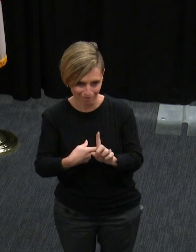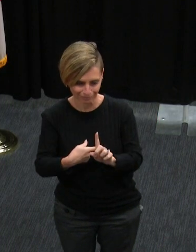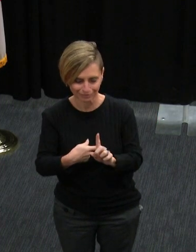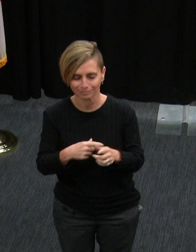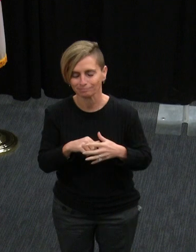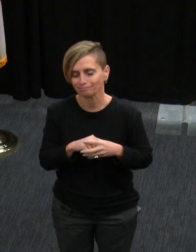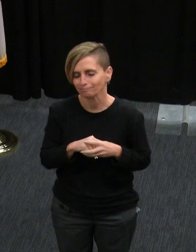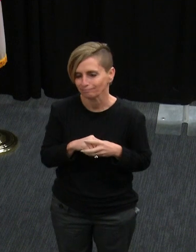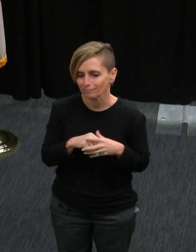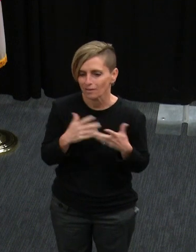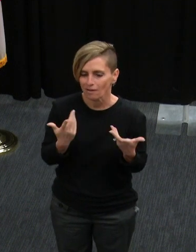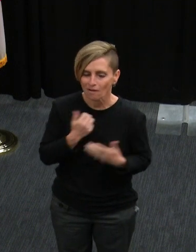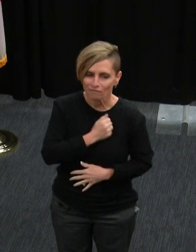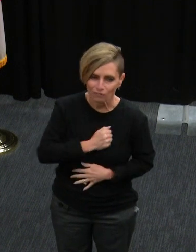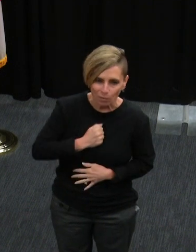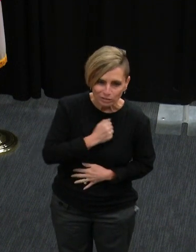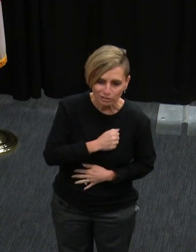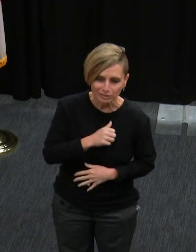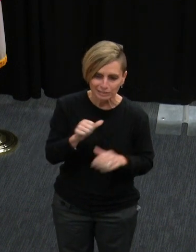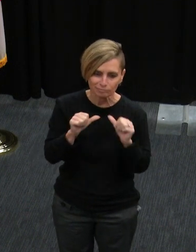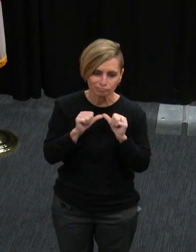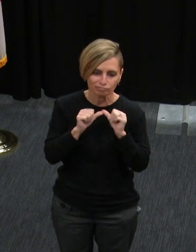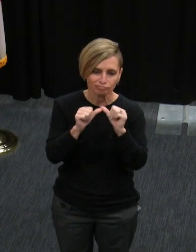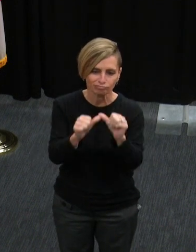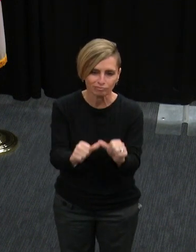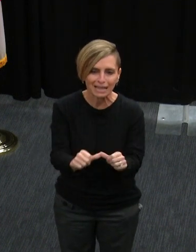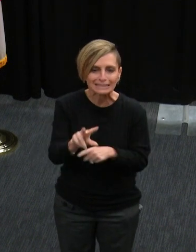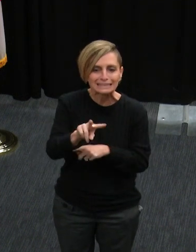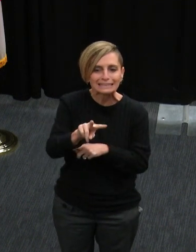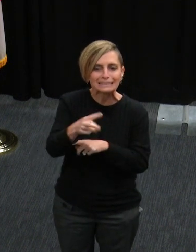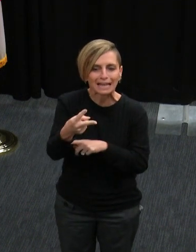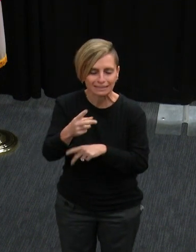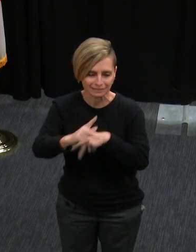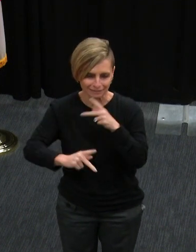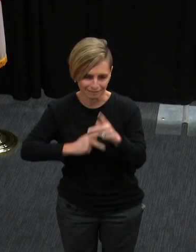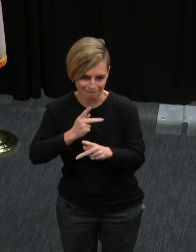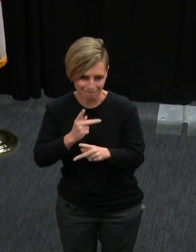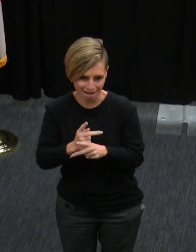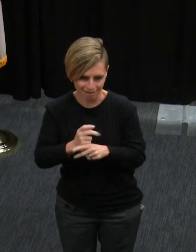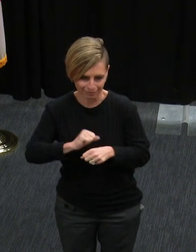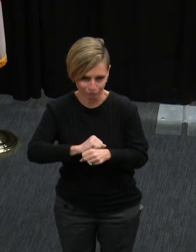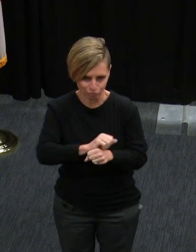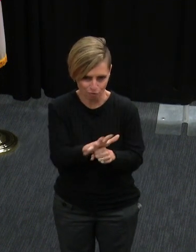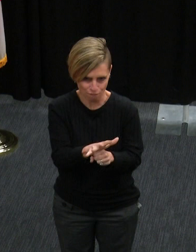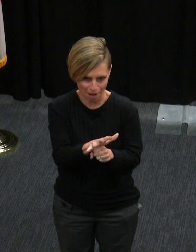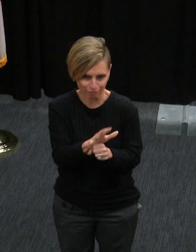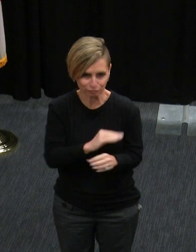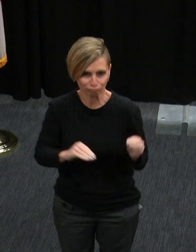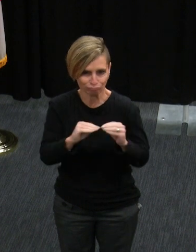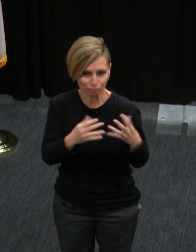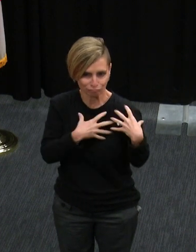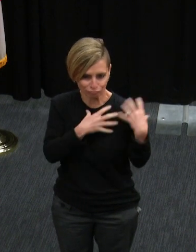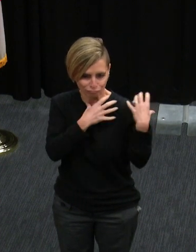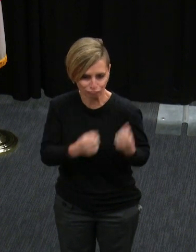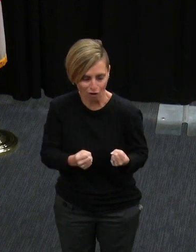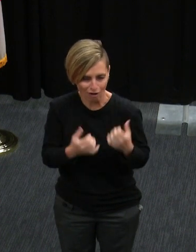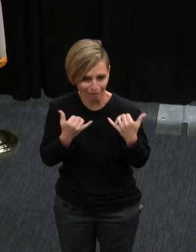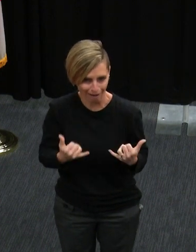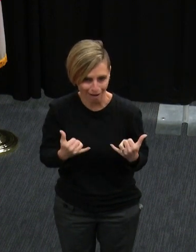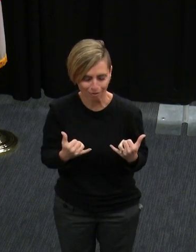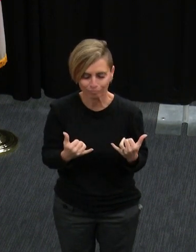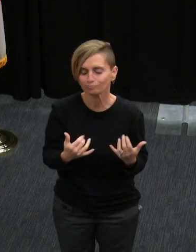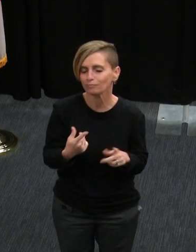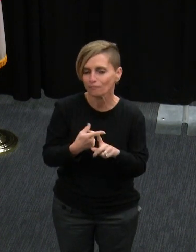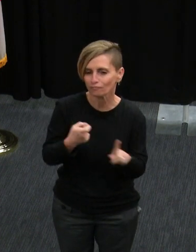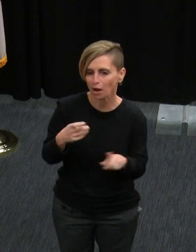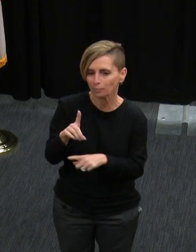solidly in a second and stronger wave of the virus at this moment. Looking at the period from December 27th